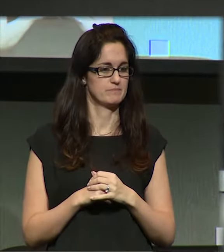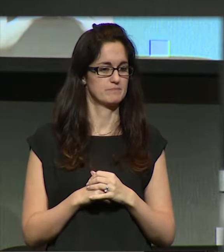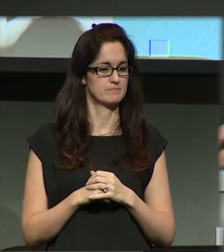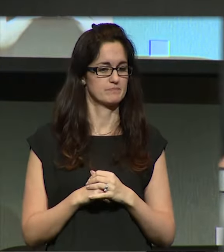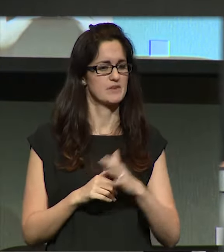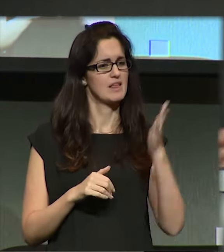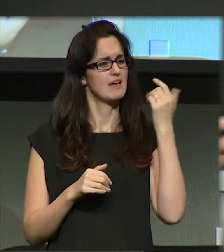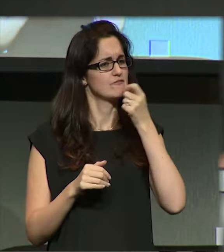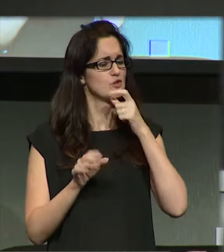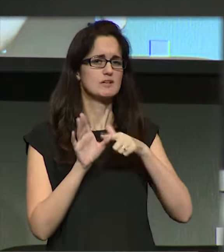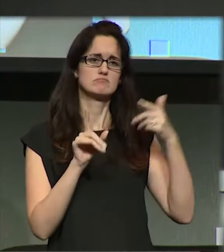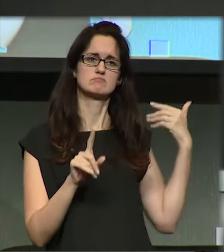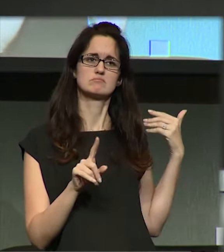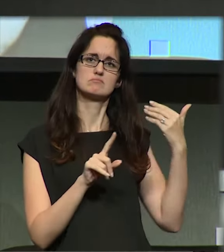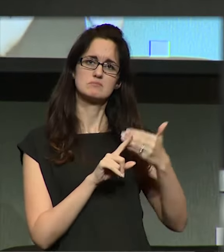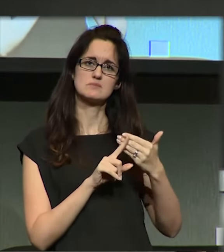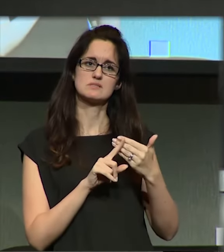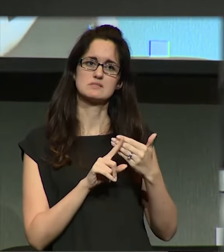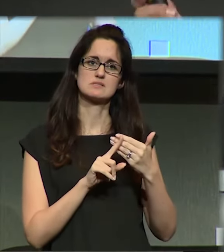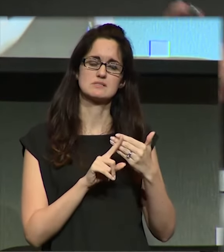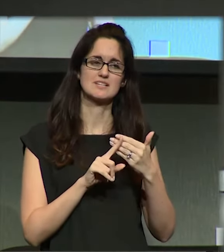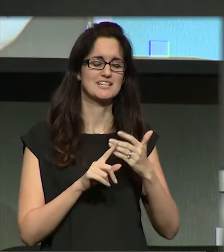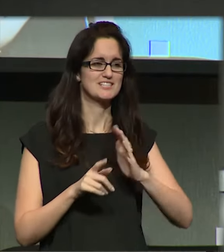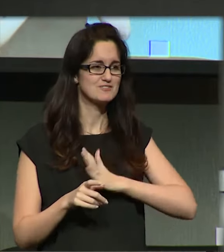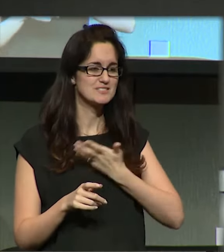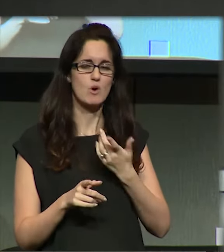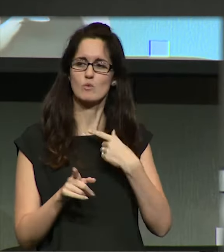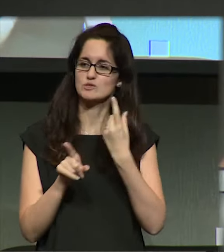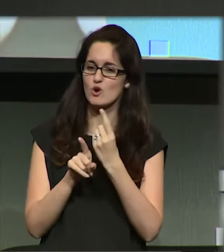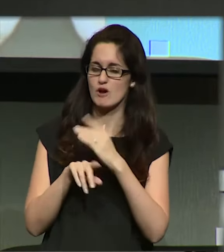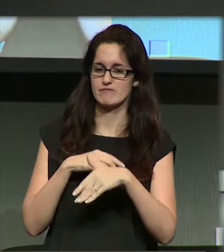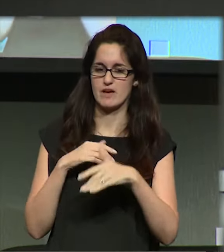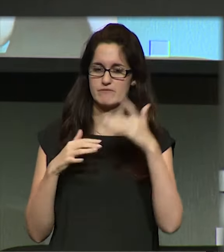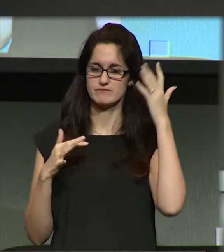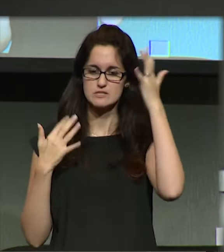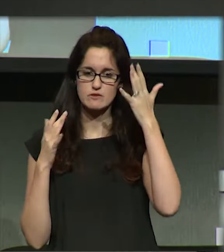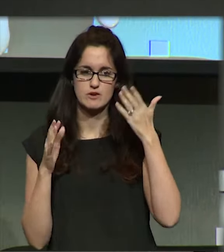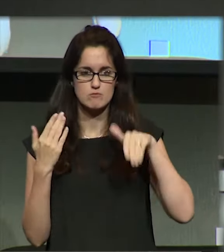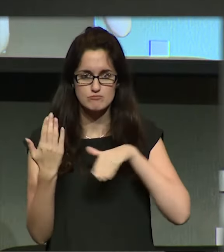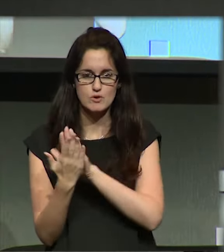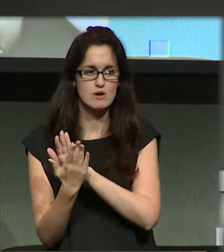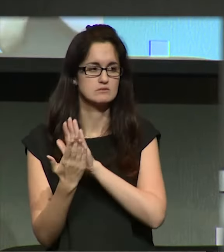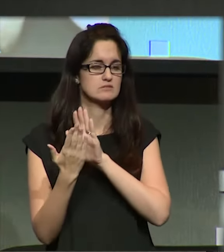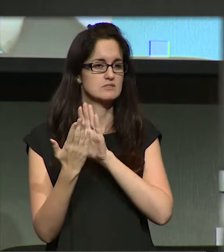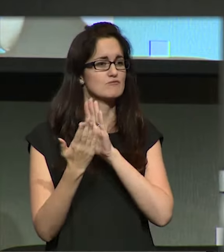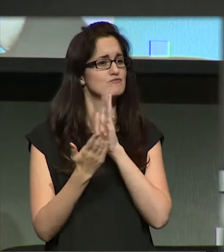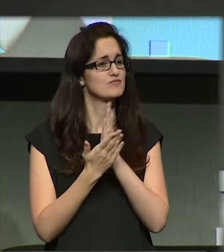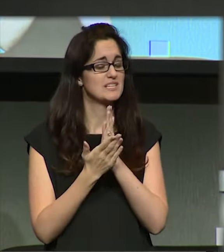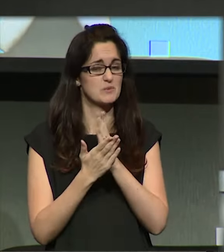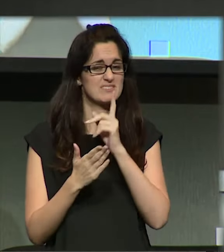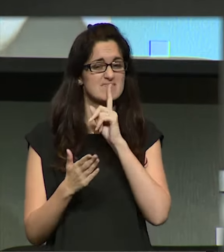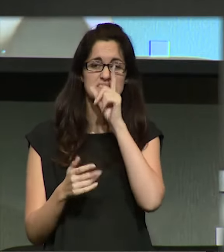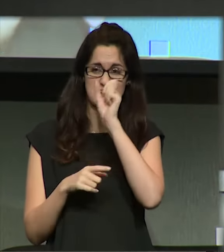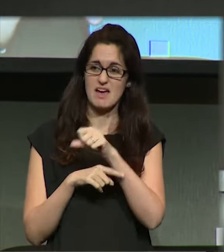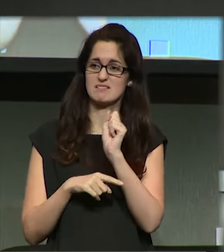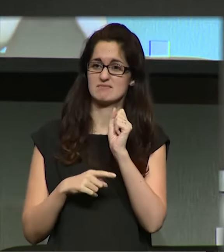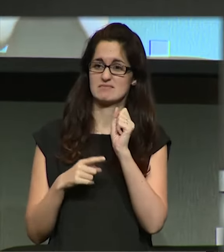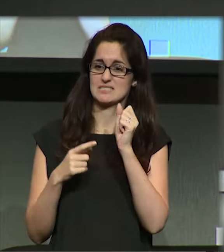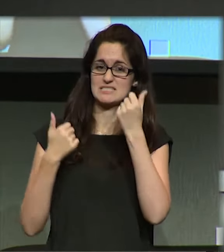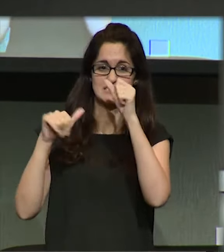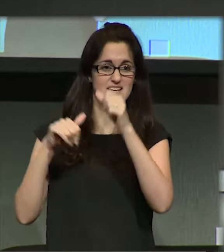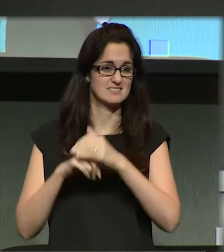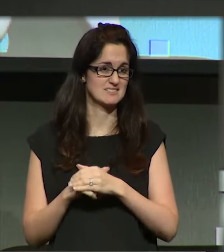that the sorts of things that we talk about, and with the philosophical approach that we talk about, we can pretty much guarantee success. That's pretty